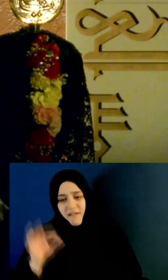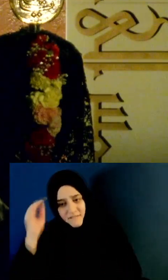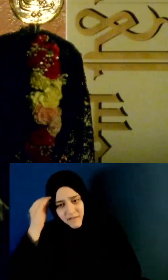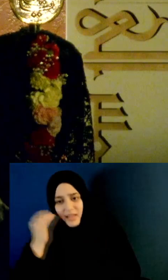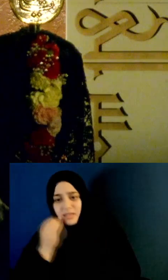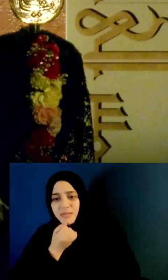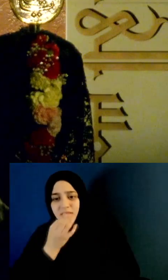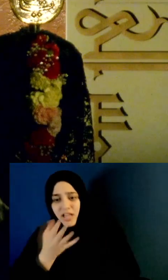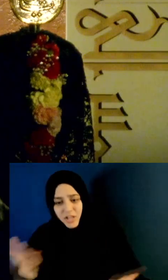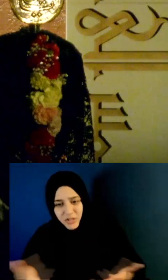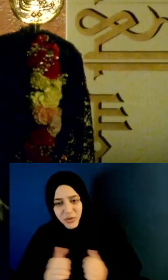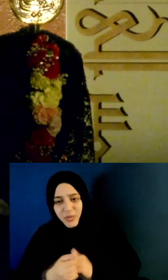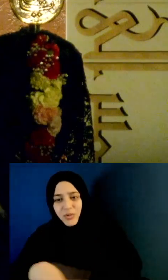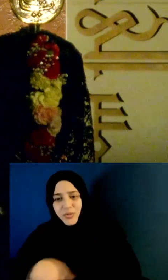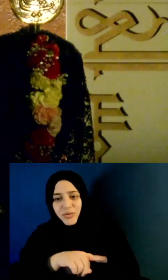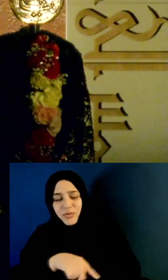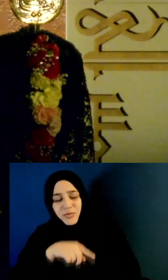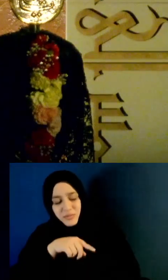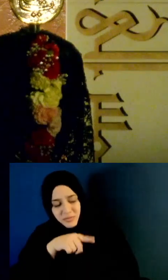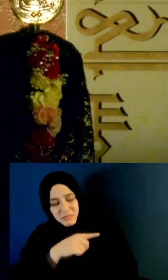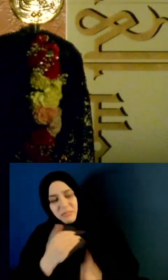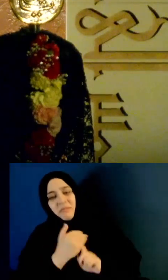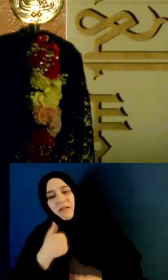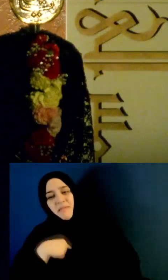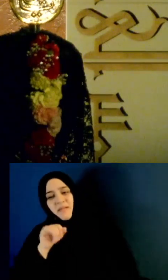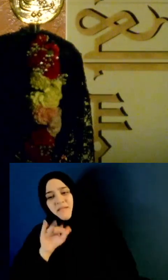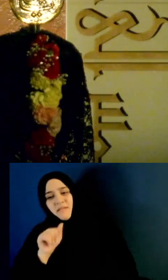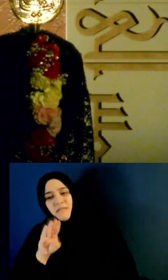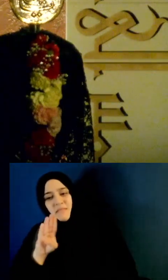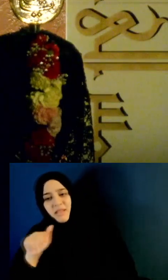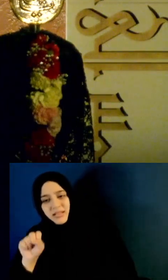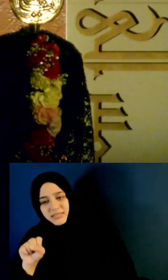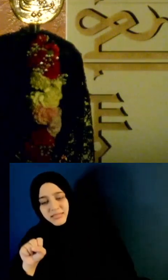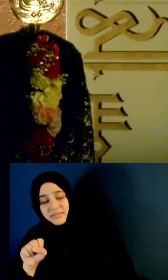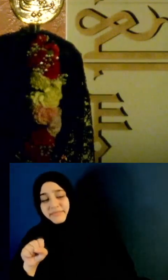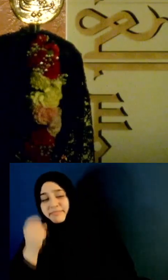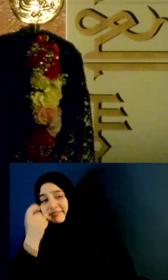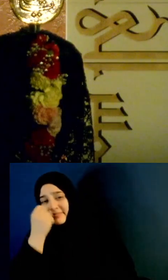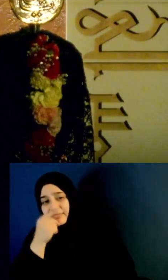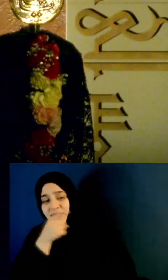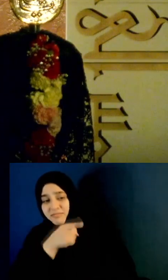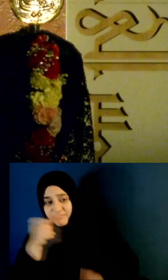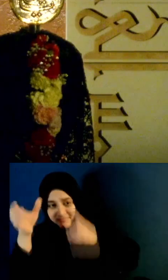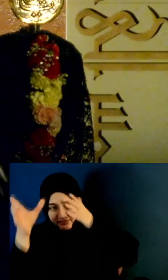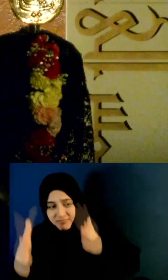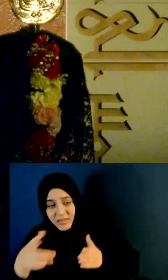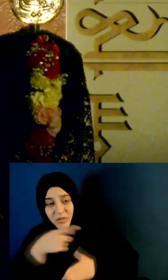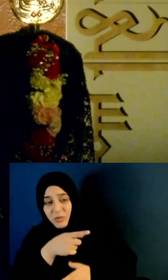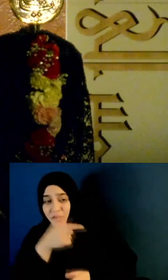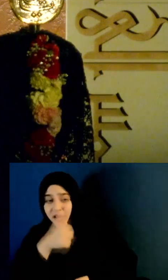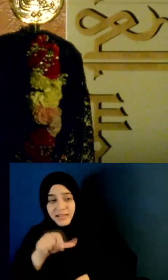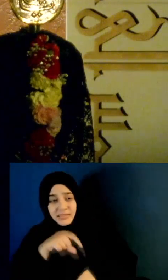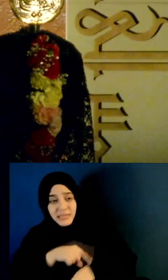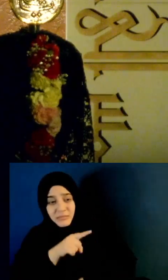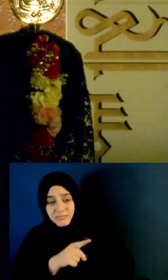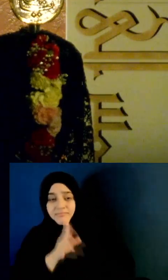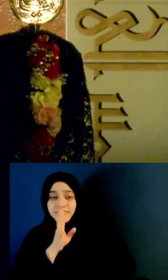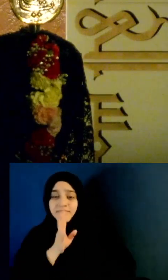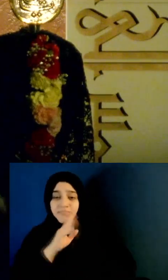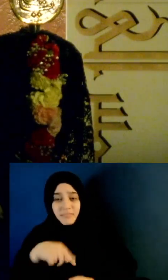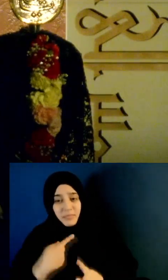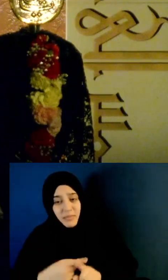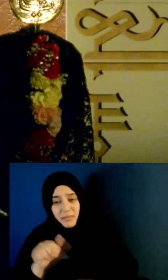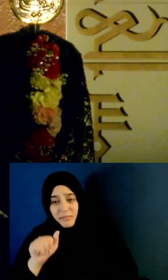But she said, oh, Naini, whenever you recite the masa'ib of Abbas, there